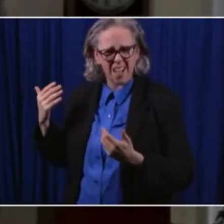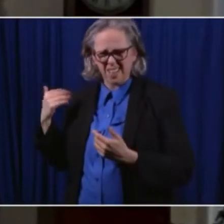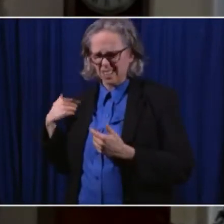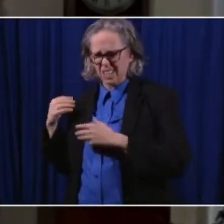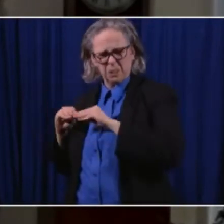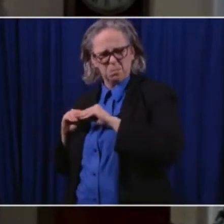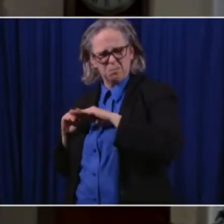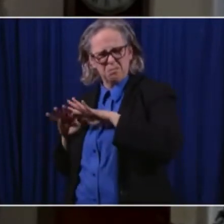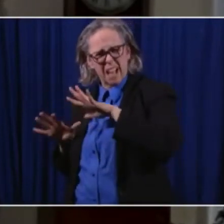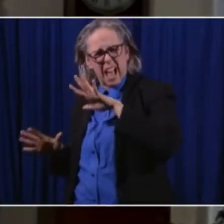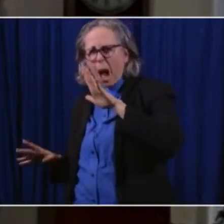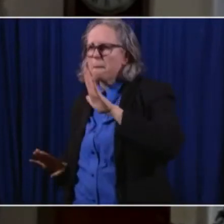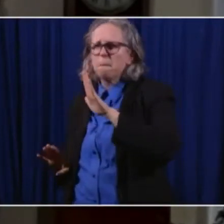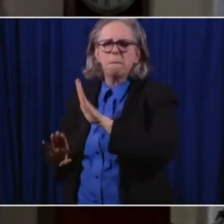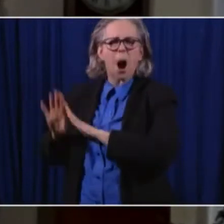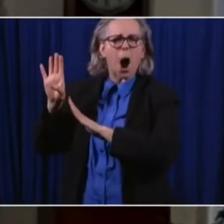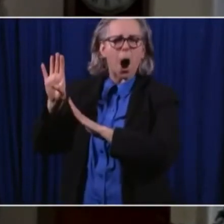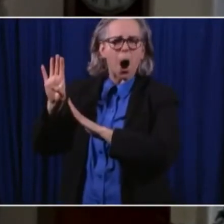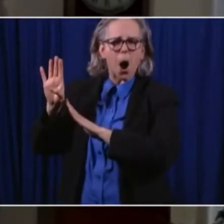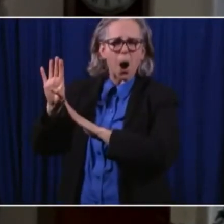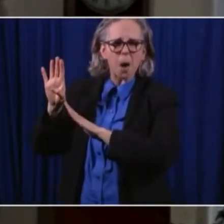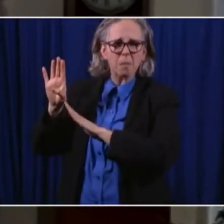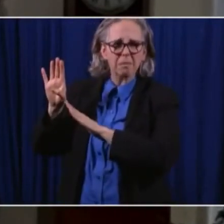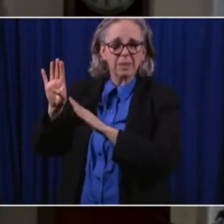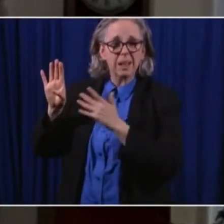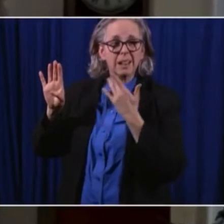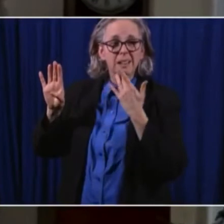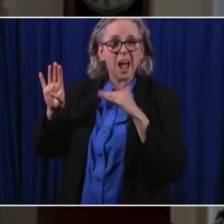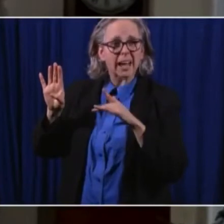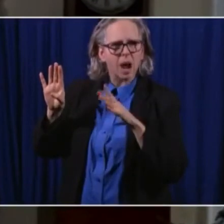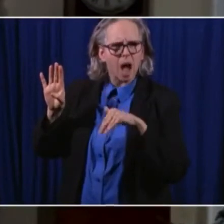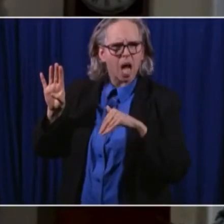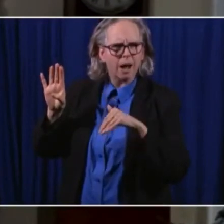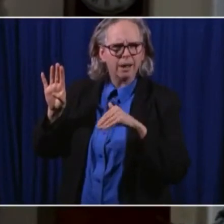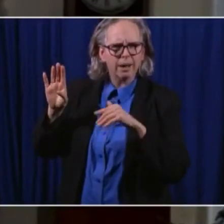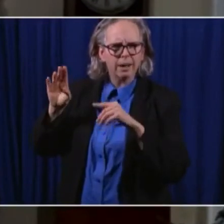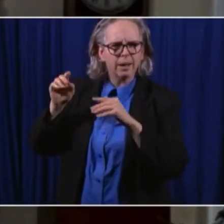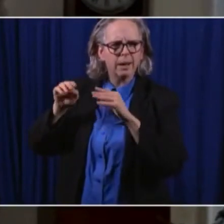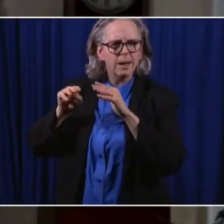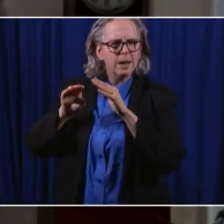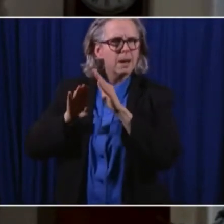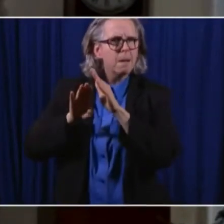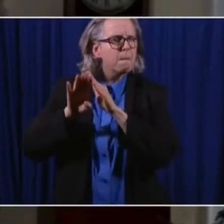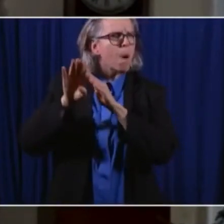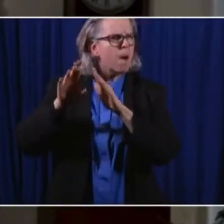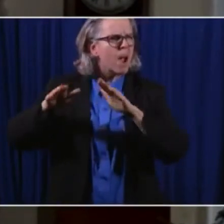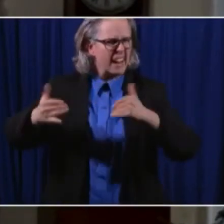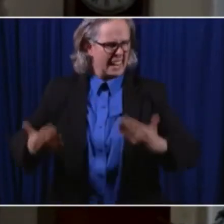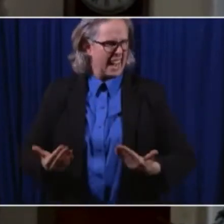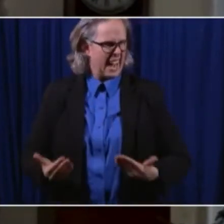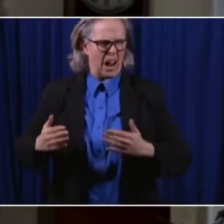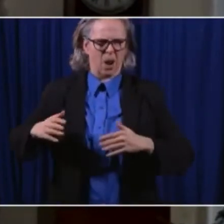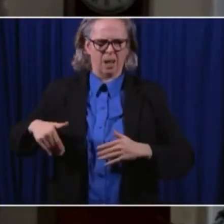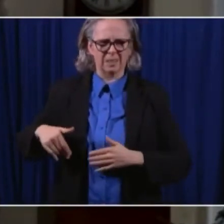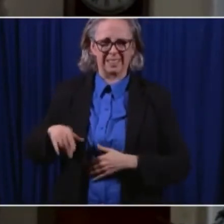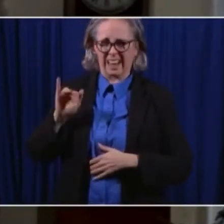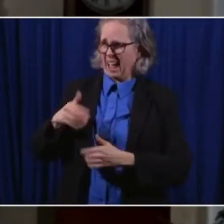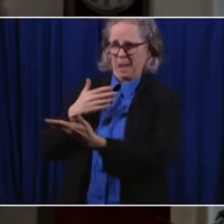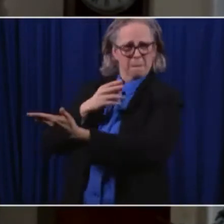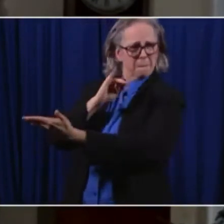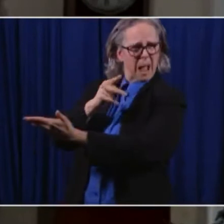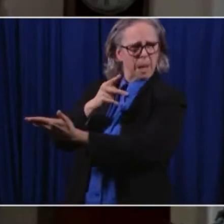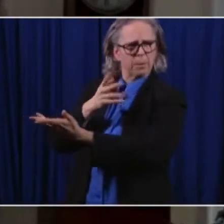Thankfully, we have not seen cases go up dramatically. This map comes from the New York Times. It shows